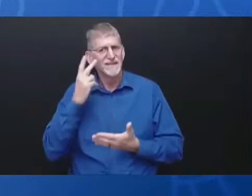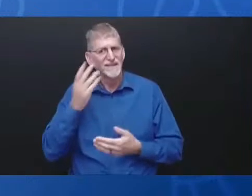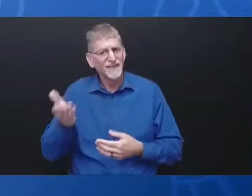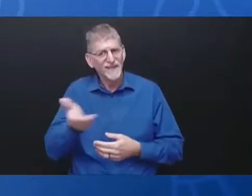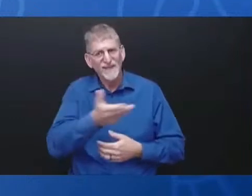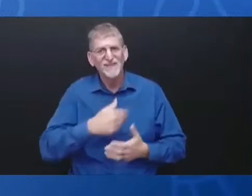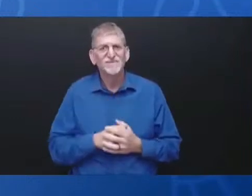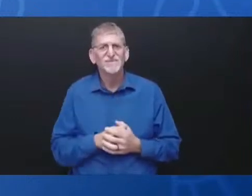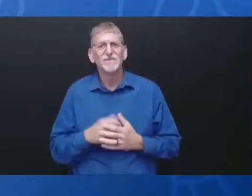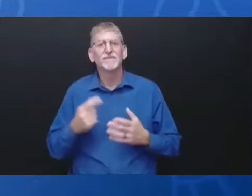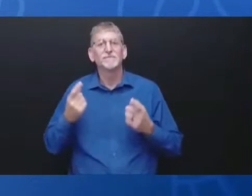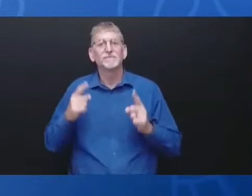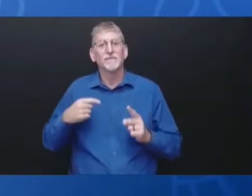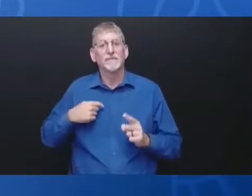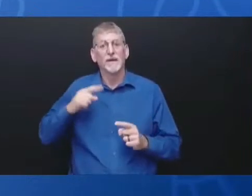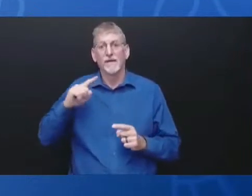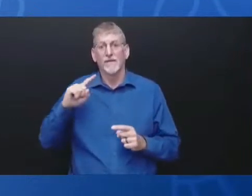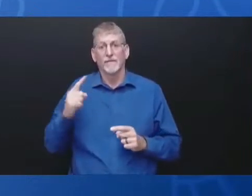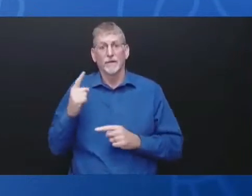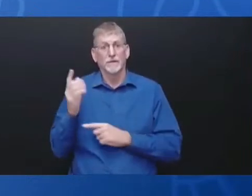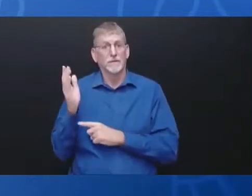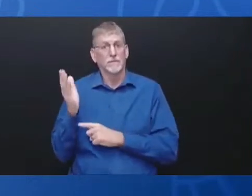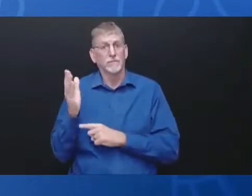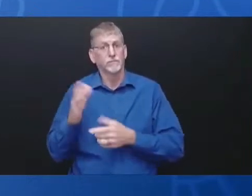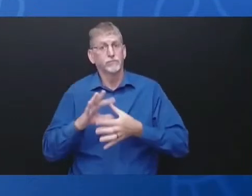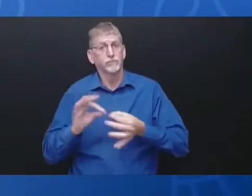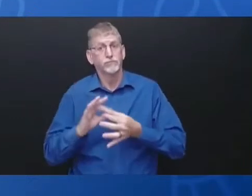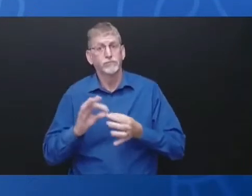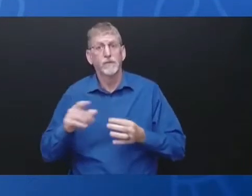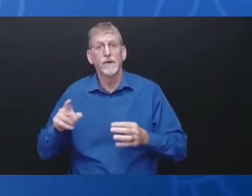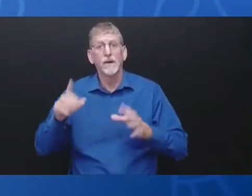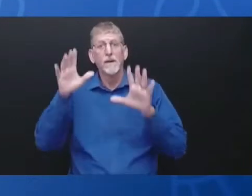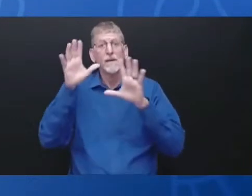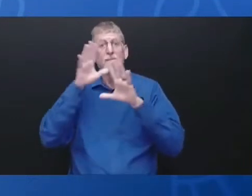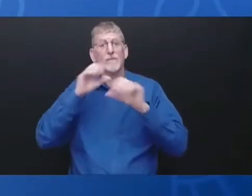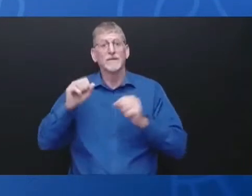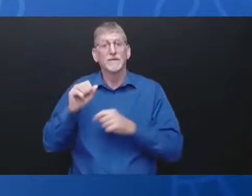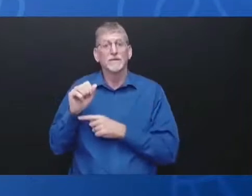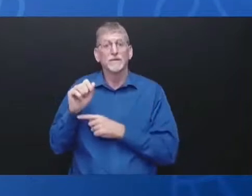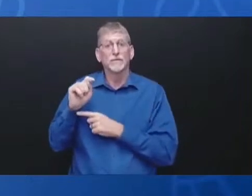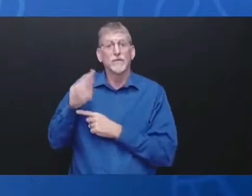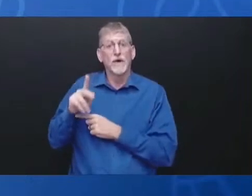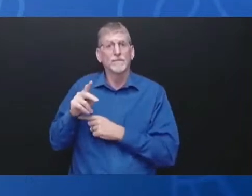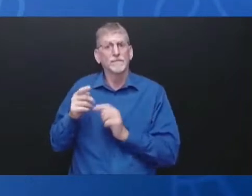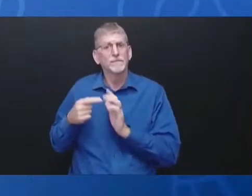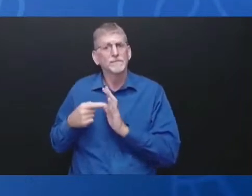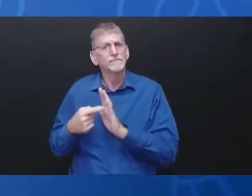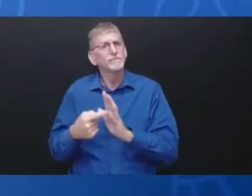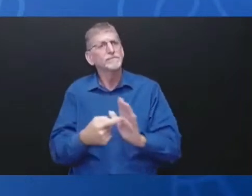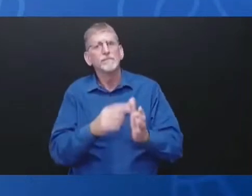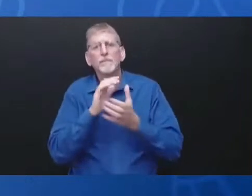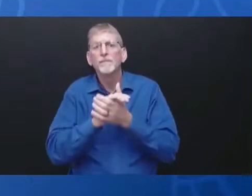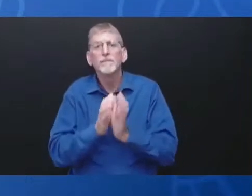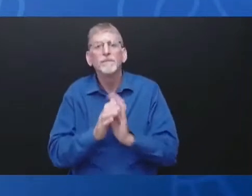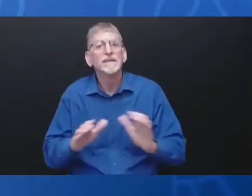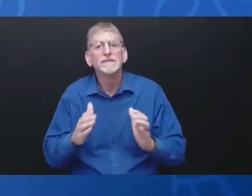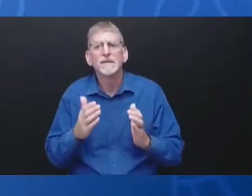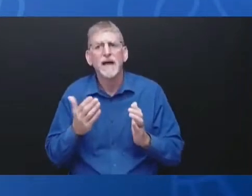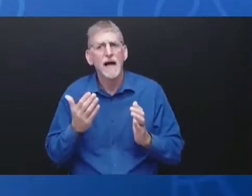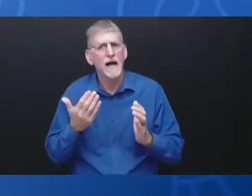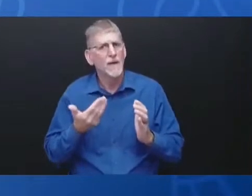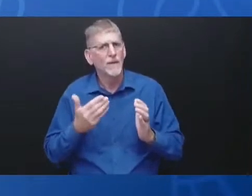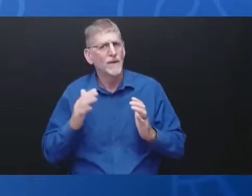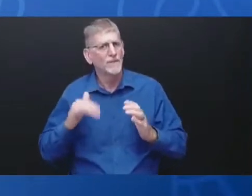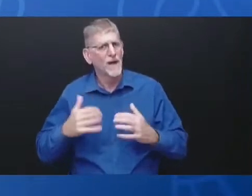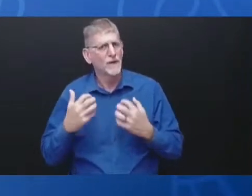under President Trump, peace through strength is back. That was clear from day one under this administration. The 11 days since my